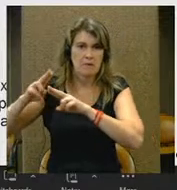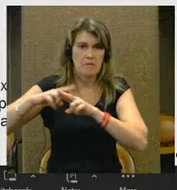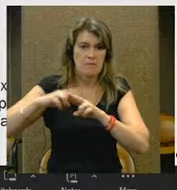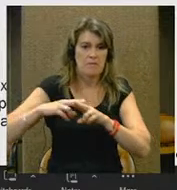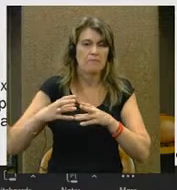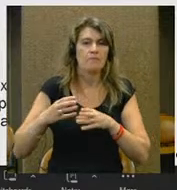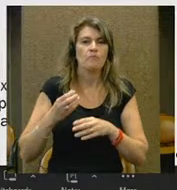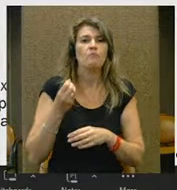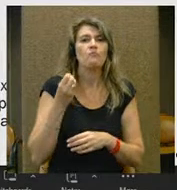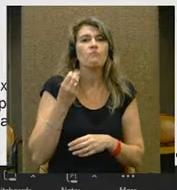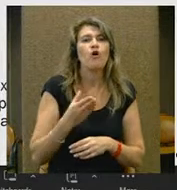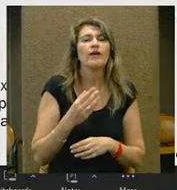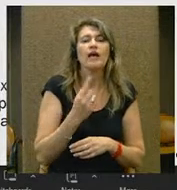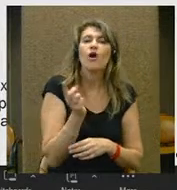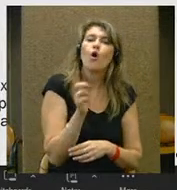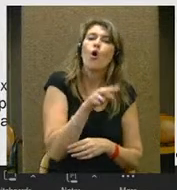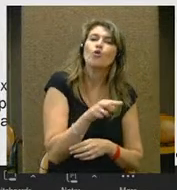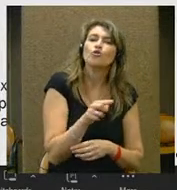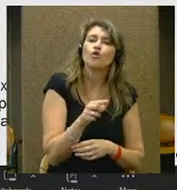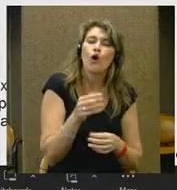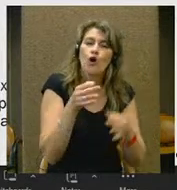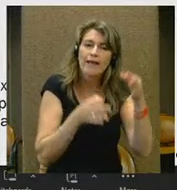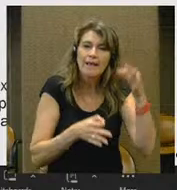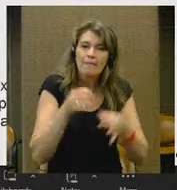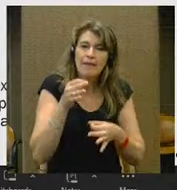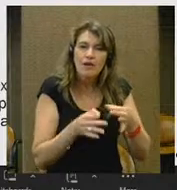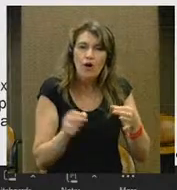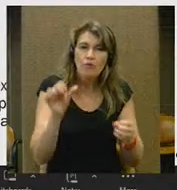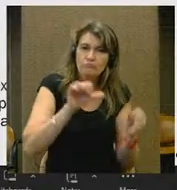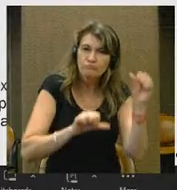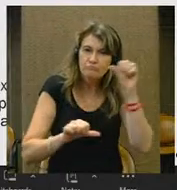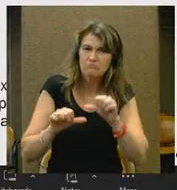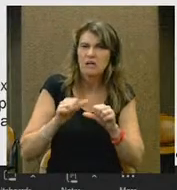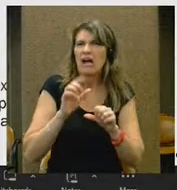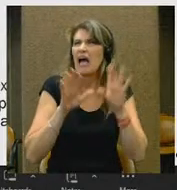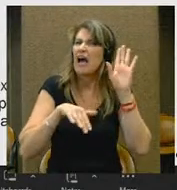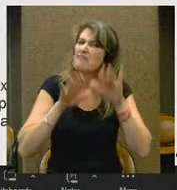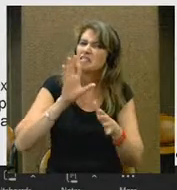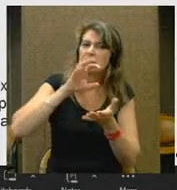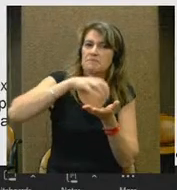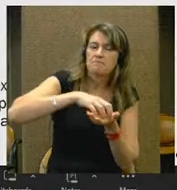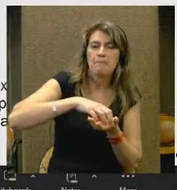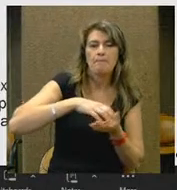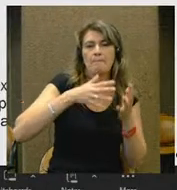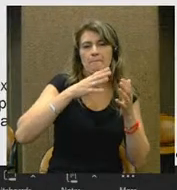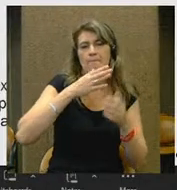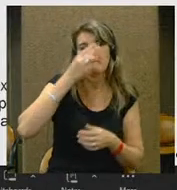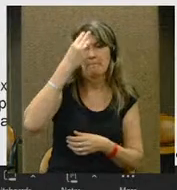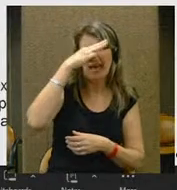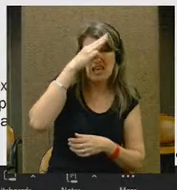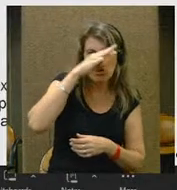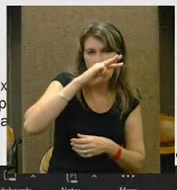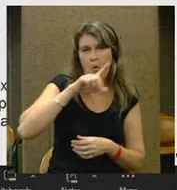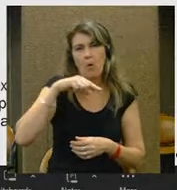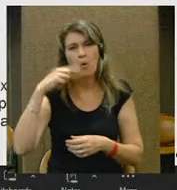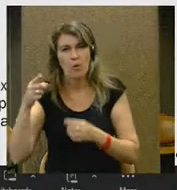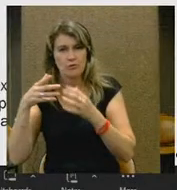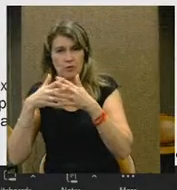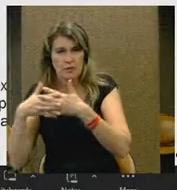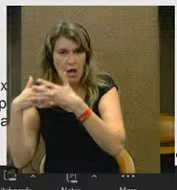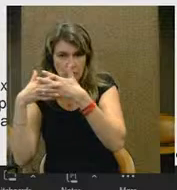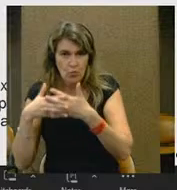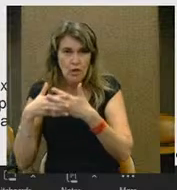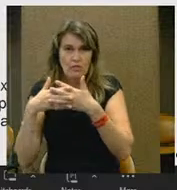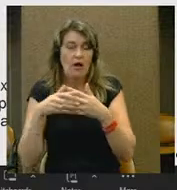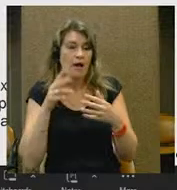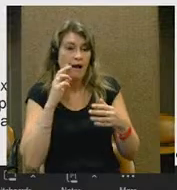chemist, either in Mexico or in other parts of the United States. And then once they shut that individual down, then nobody else was producing fentanyl, because